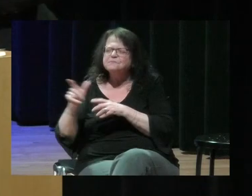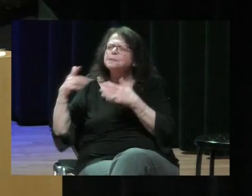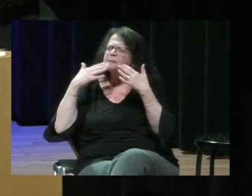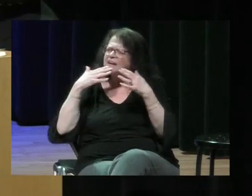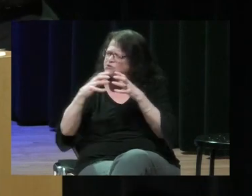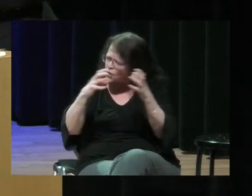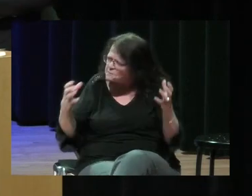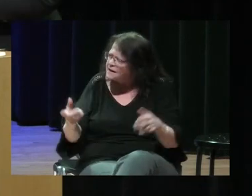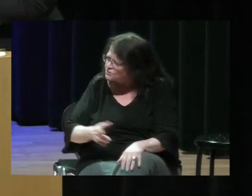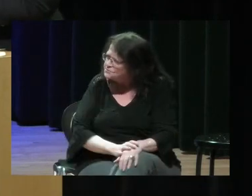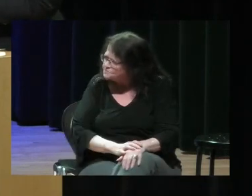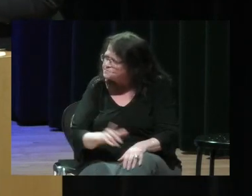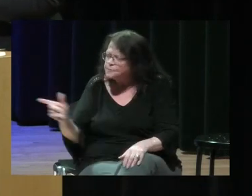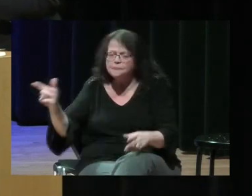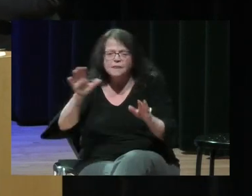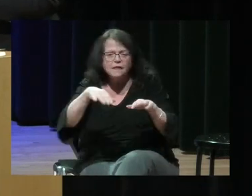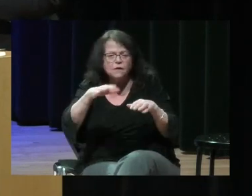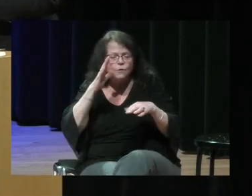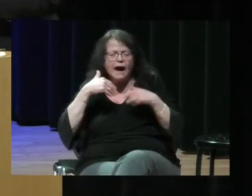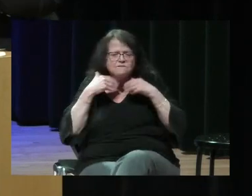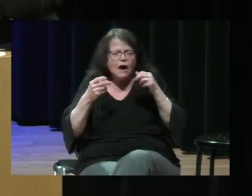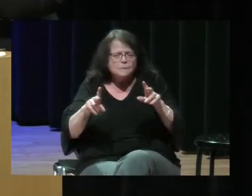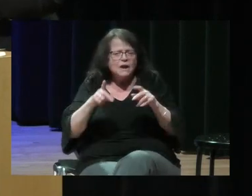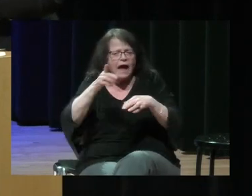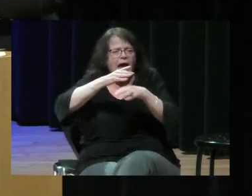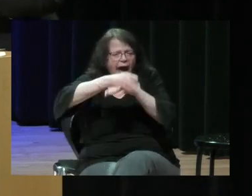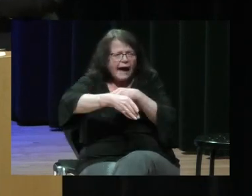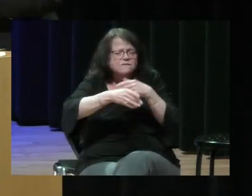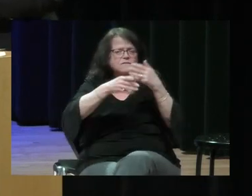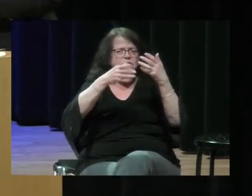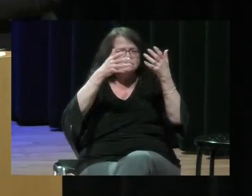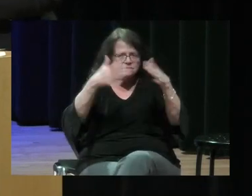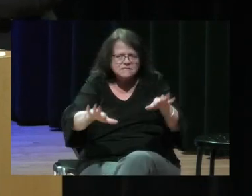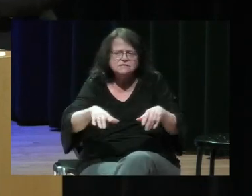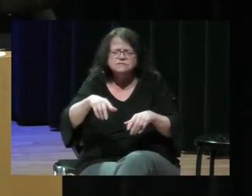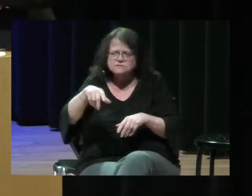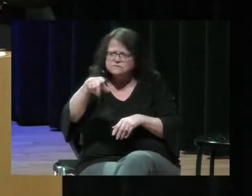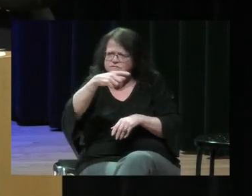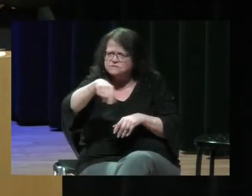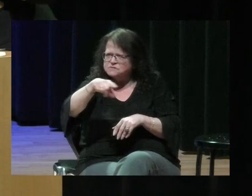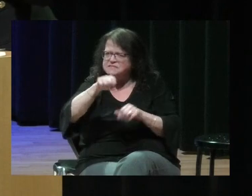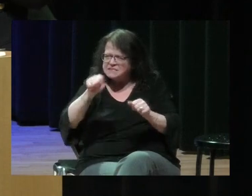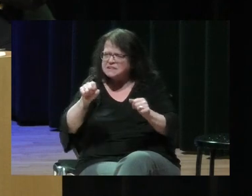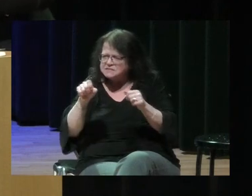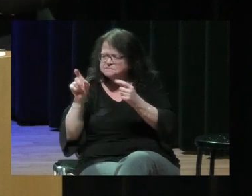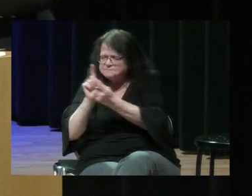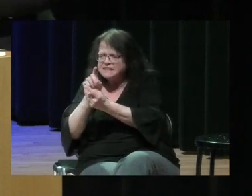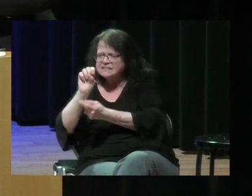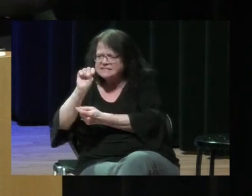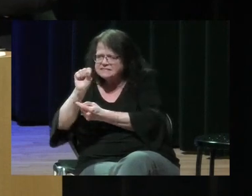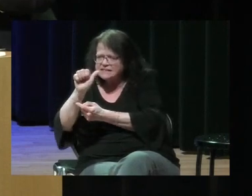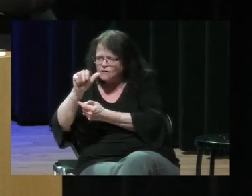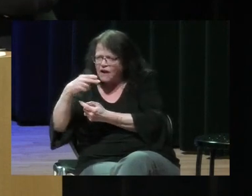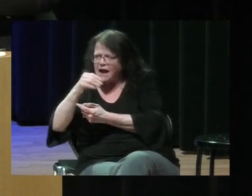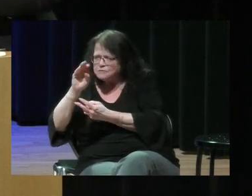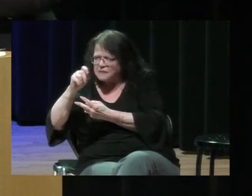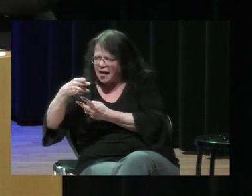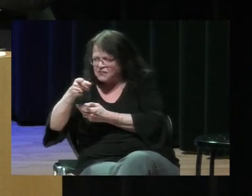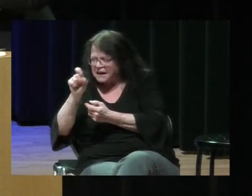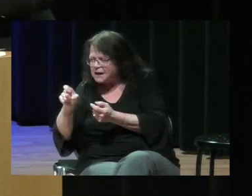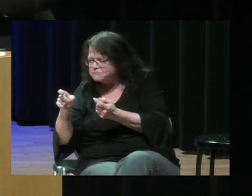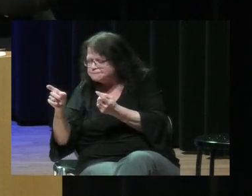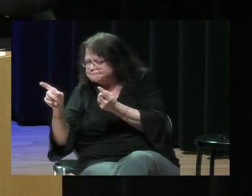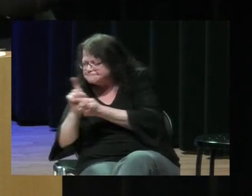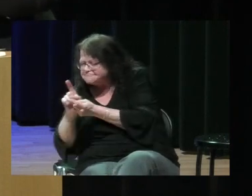Thank you so much. There is going to be an opportunity afterwards for you to meet Sarah and Beth, say a quick hello,